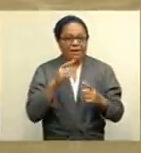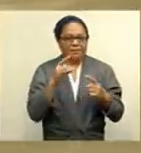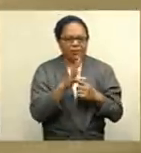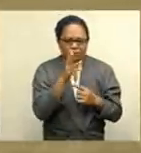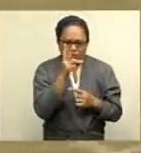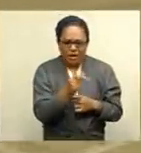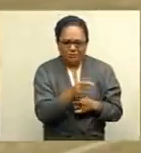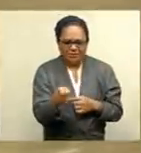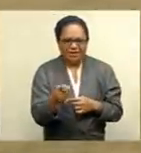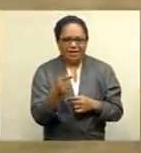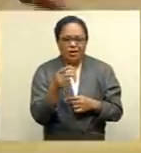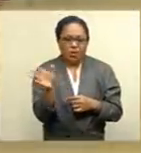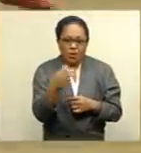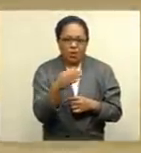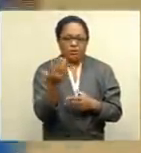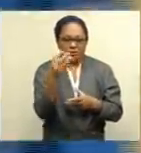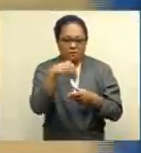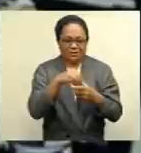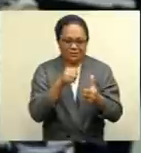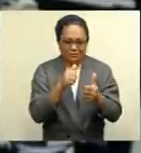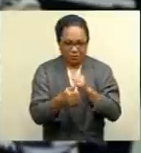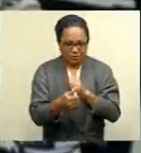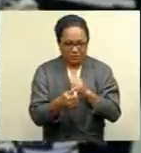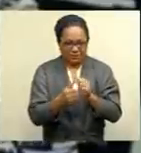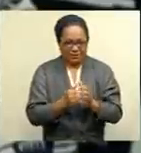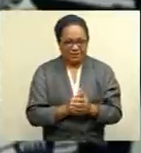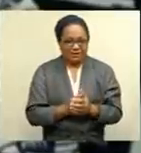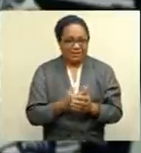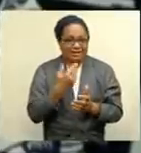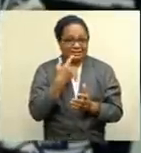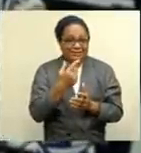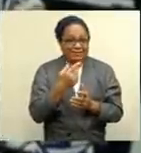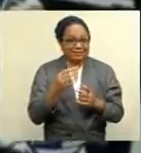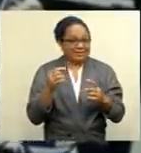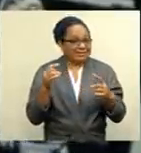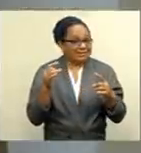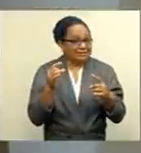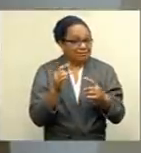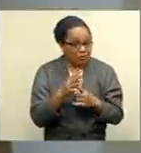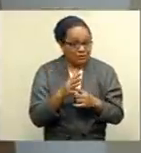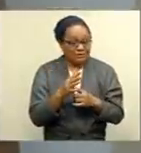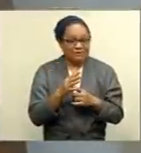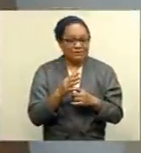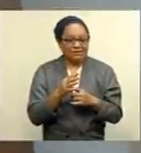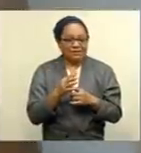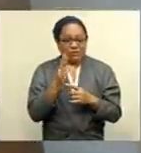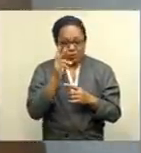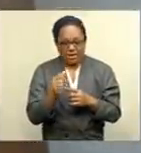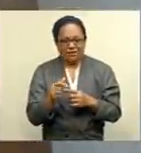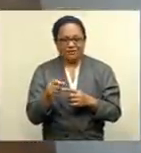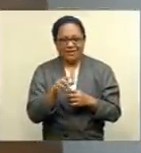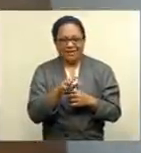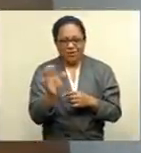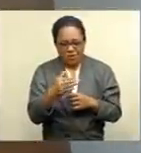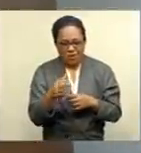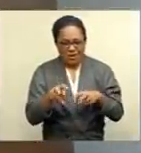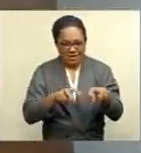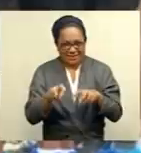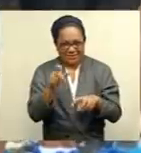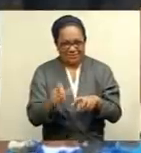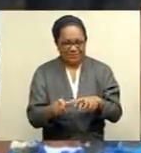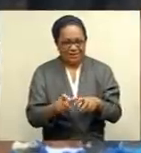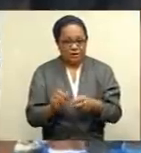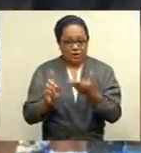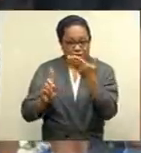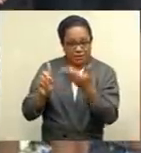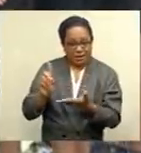other personnel. You're going to have to really look at what you do for your athletes. Minister for Youth and Sports Parveen Kumar launched